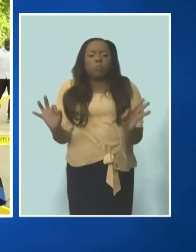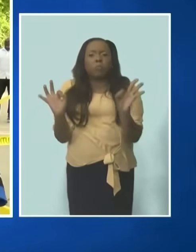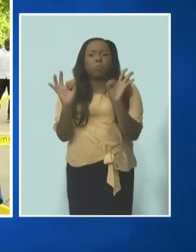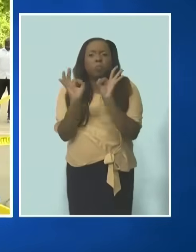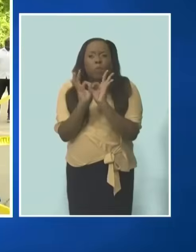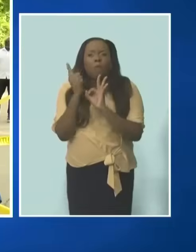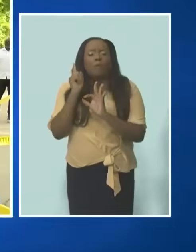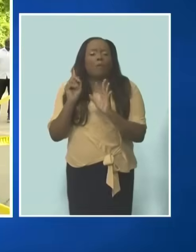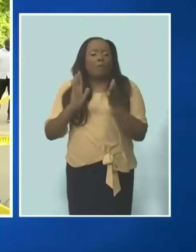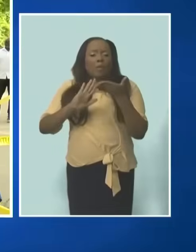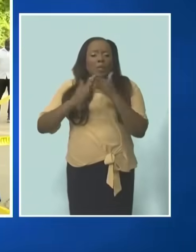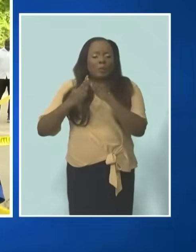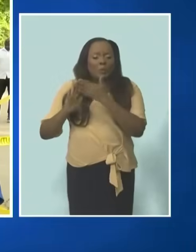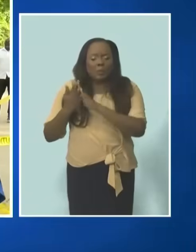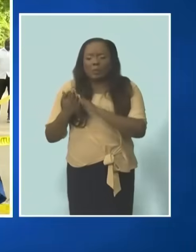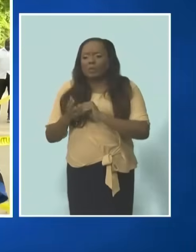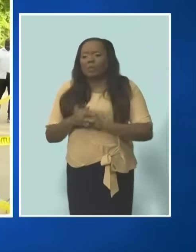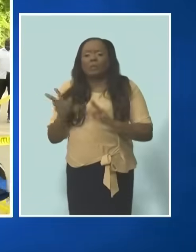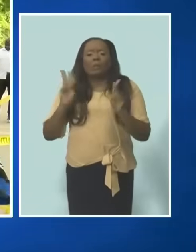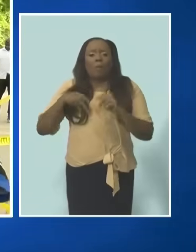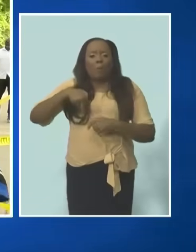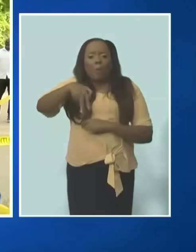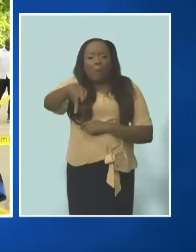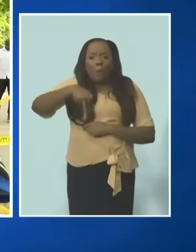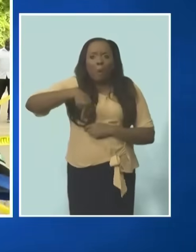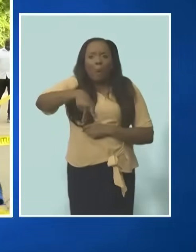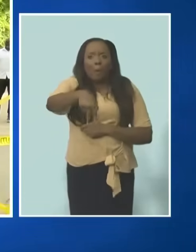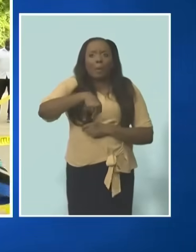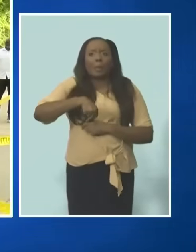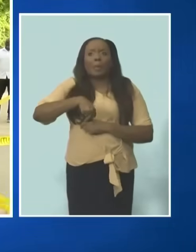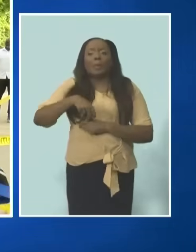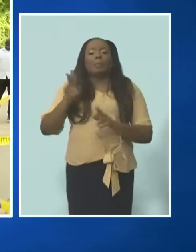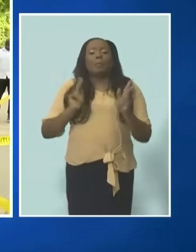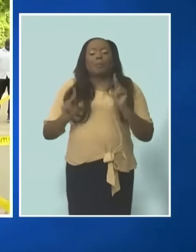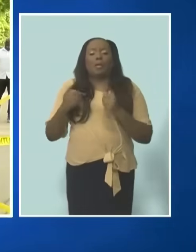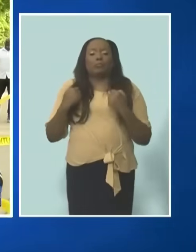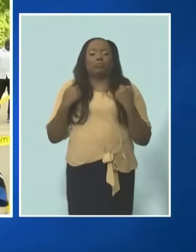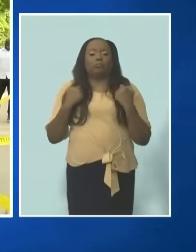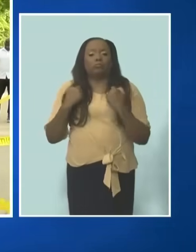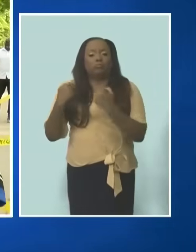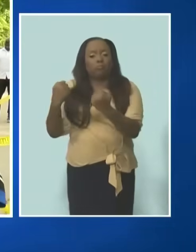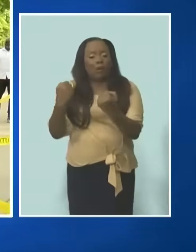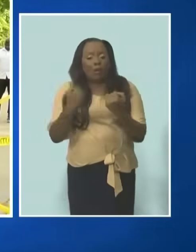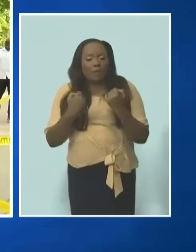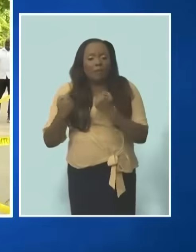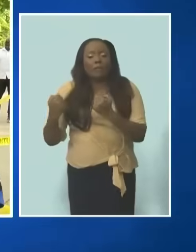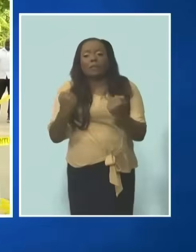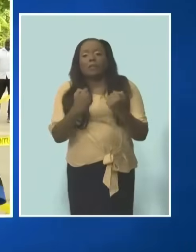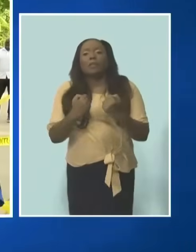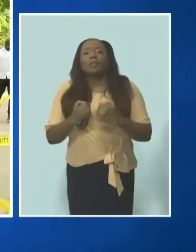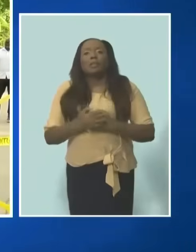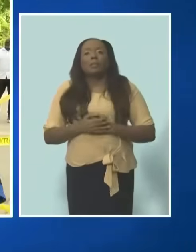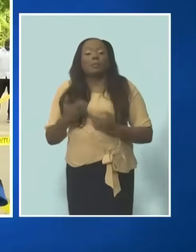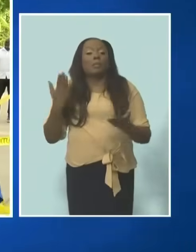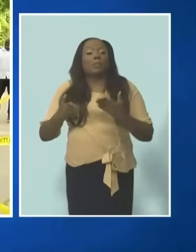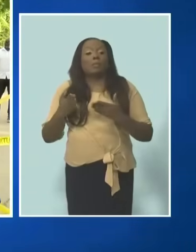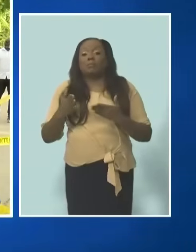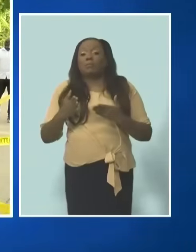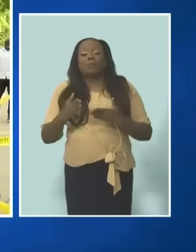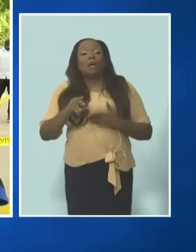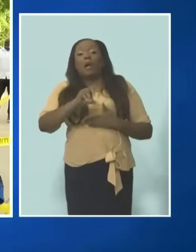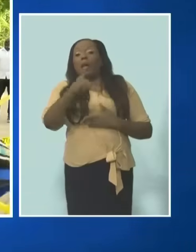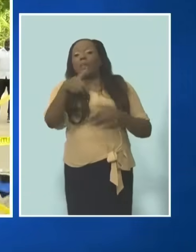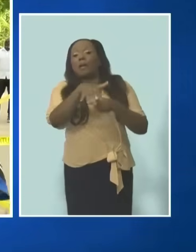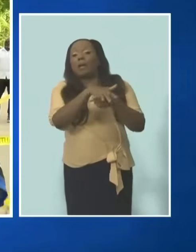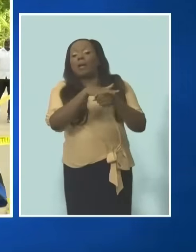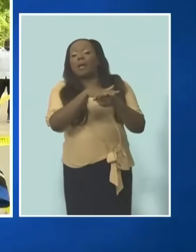the commuters that I think if we have to pause something or slow down works in another location, that is a directive that I